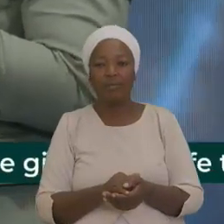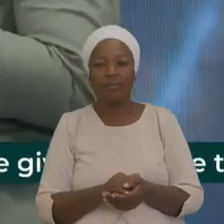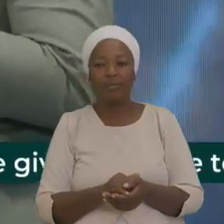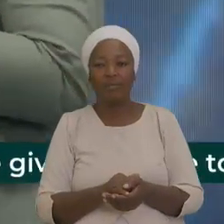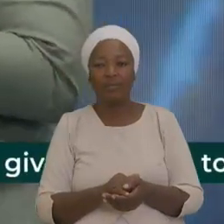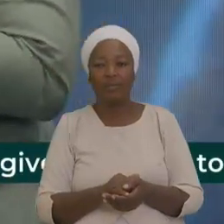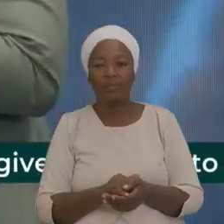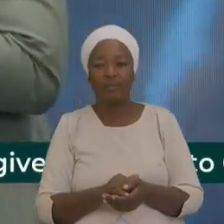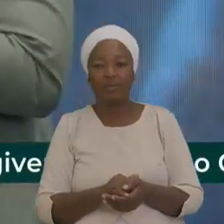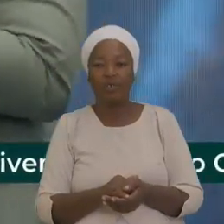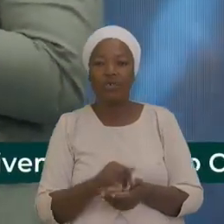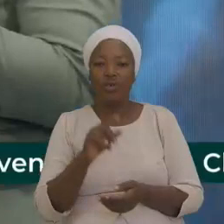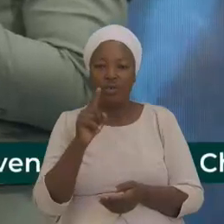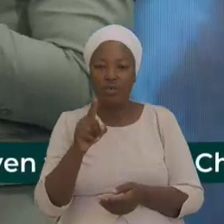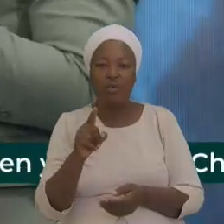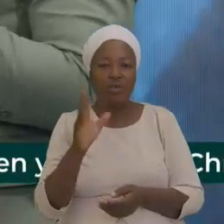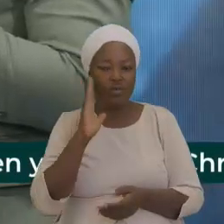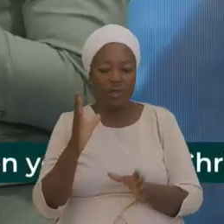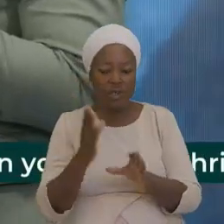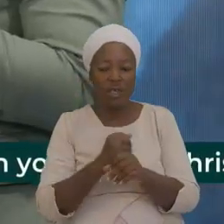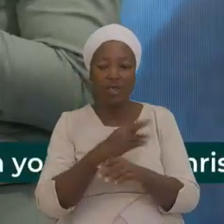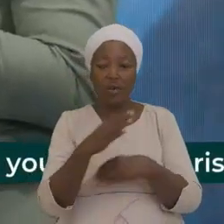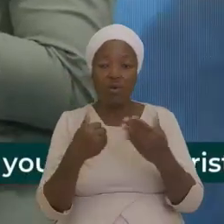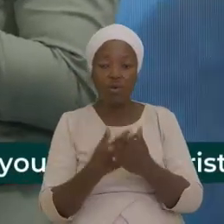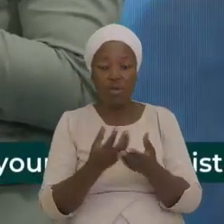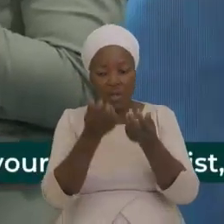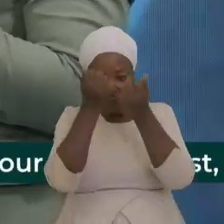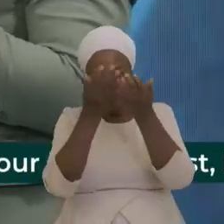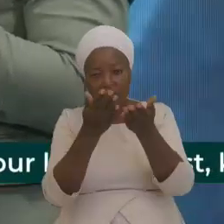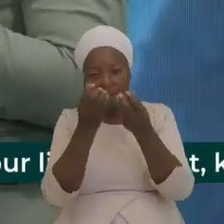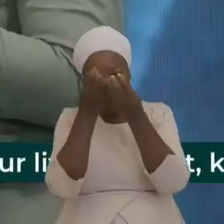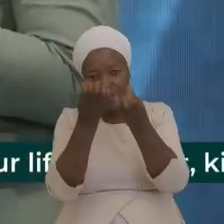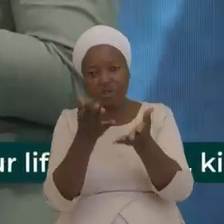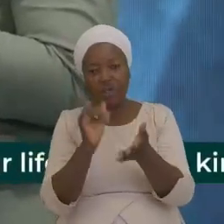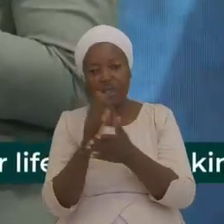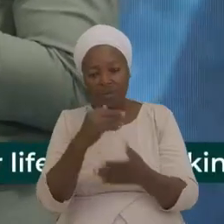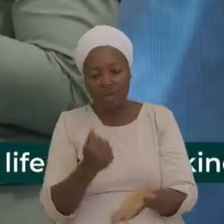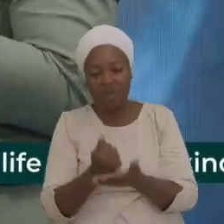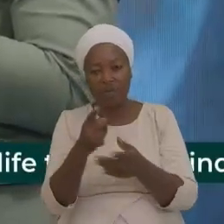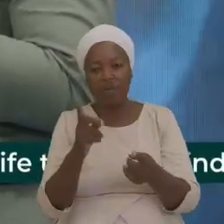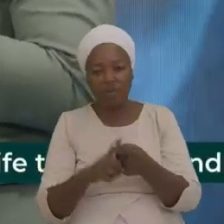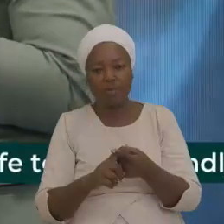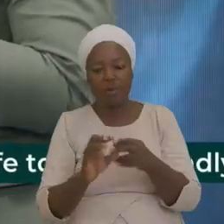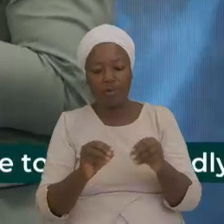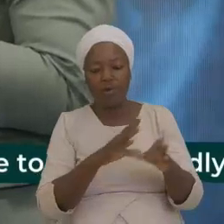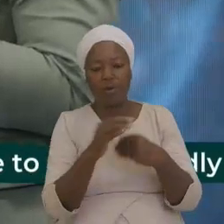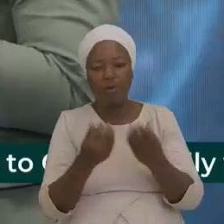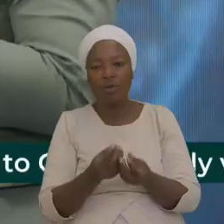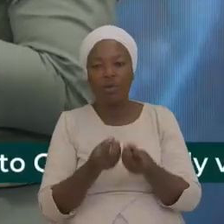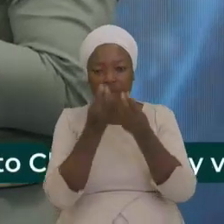You will get all the details that will allow you to put your information.